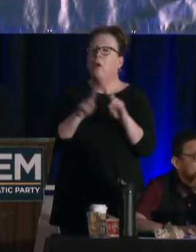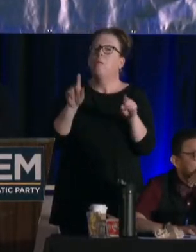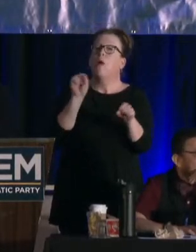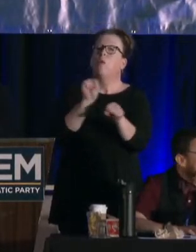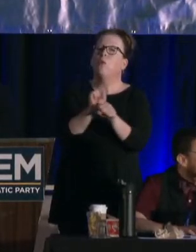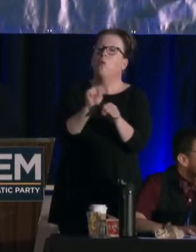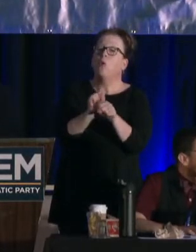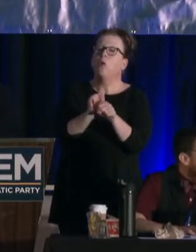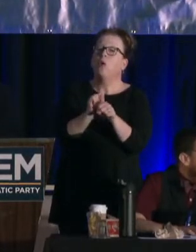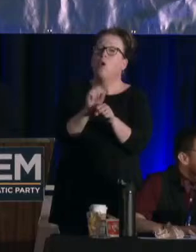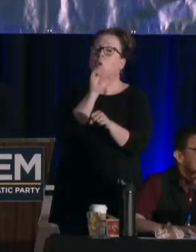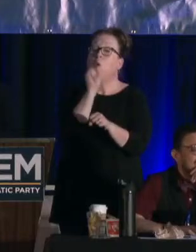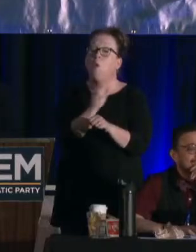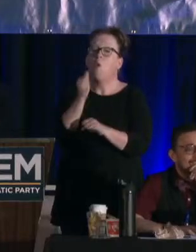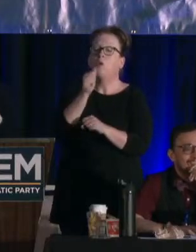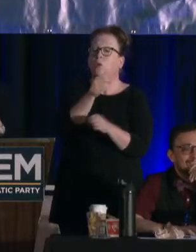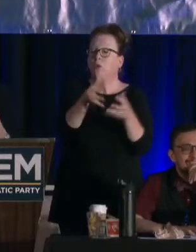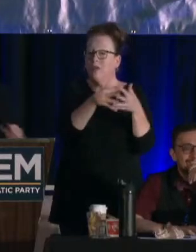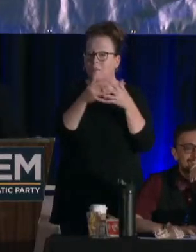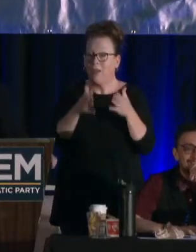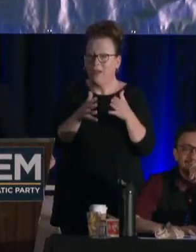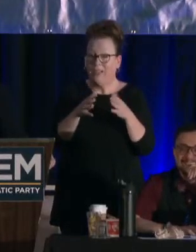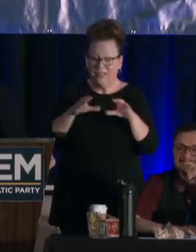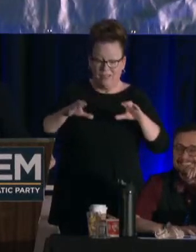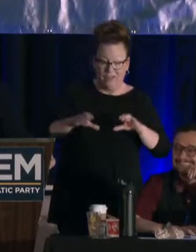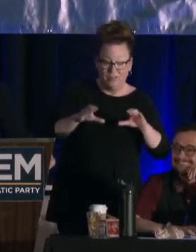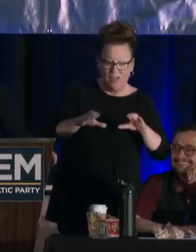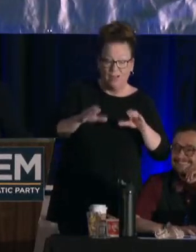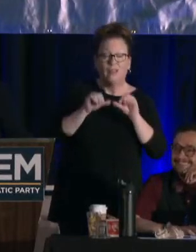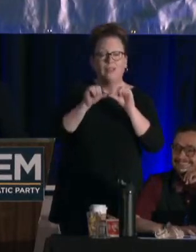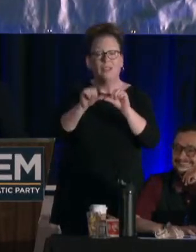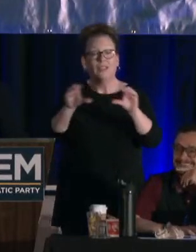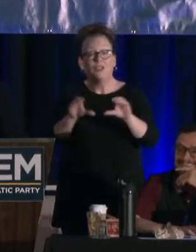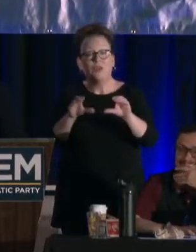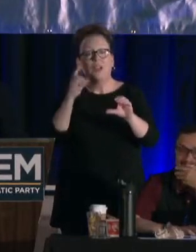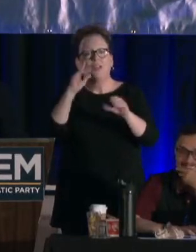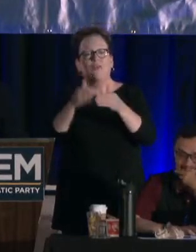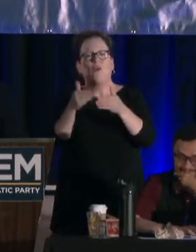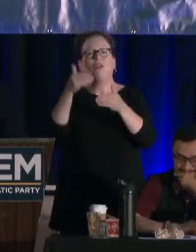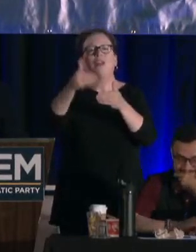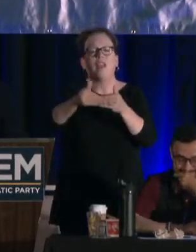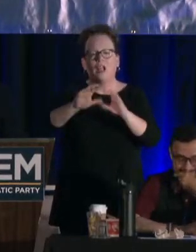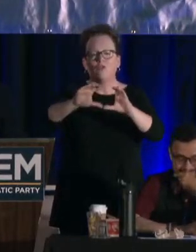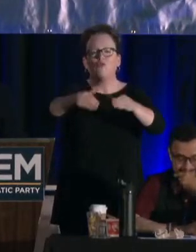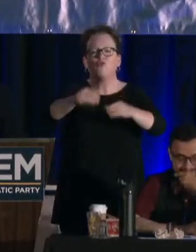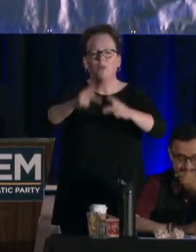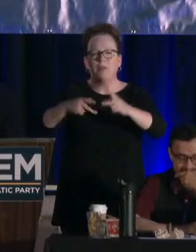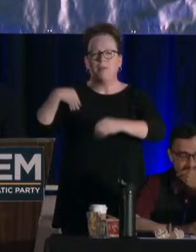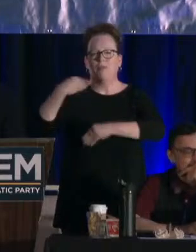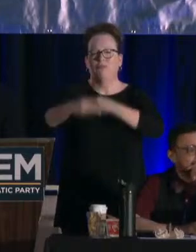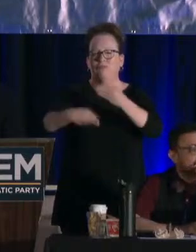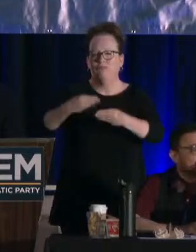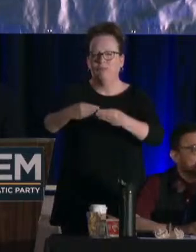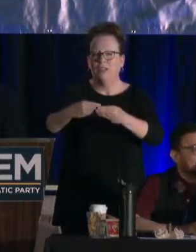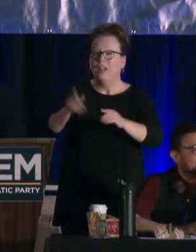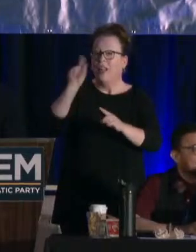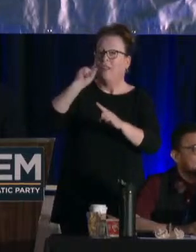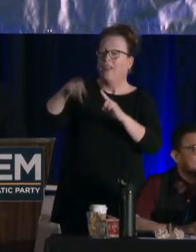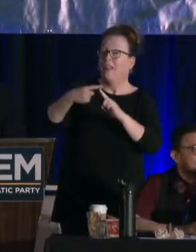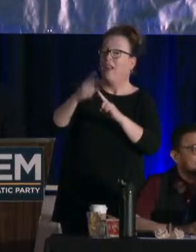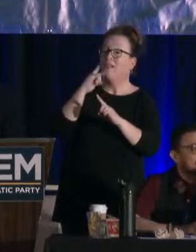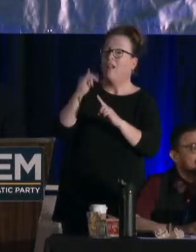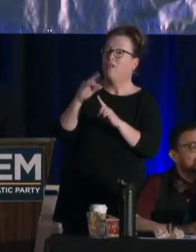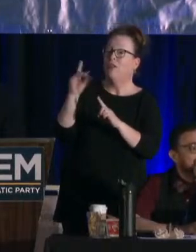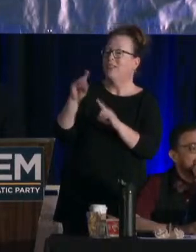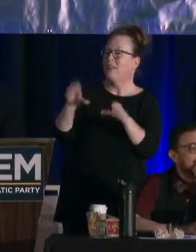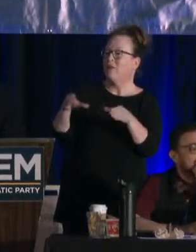work that older Americans have done and continue to do is for the next generation. And certainly the California Young Democrats are helping